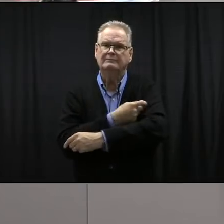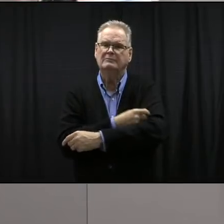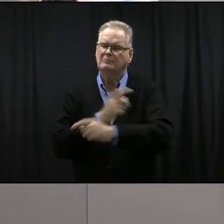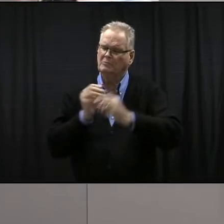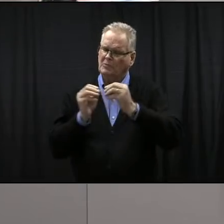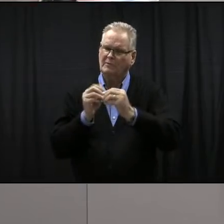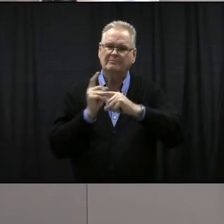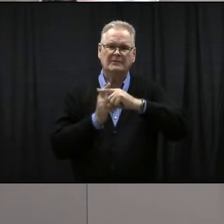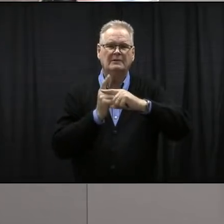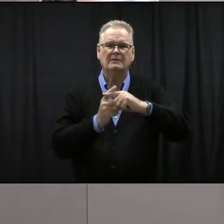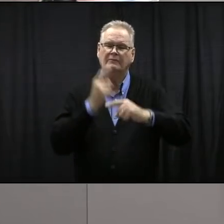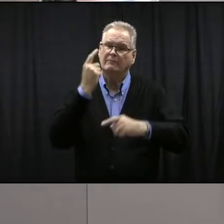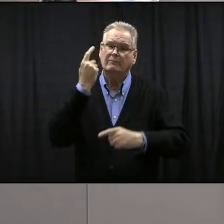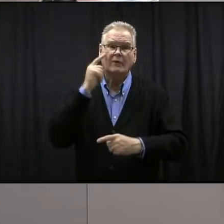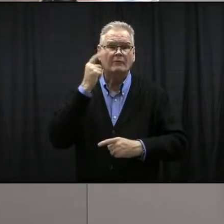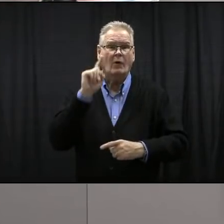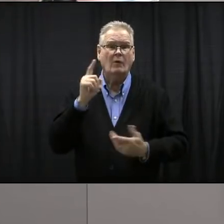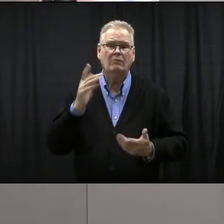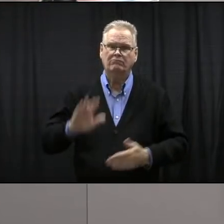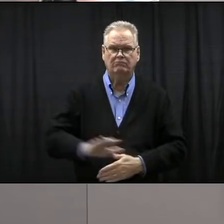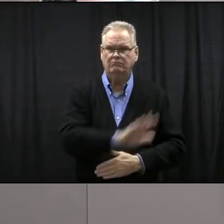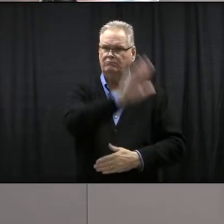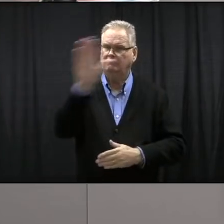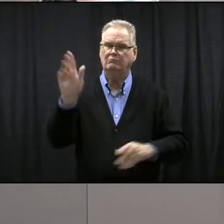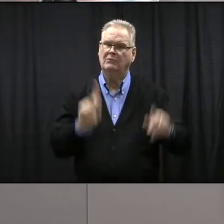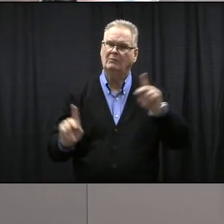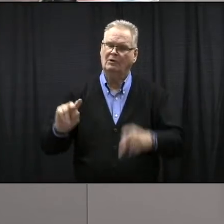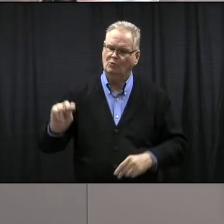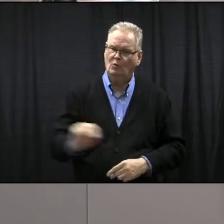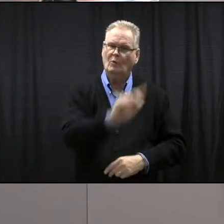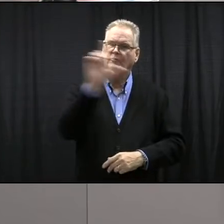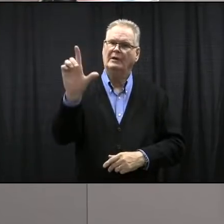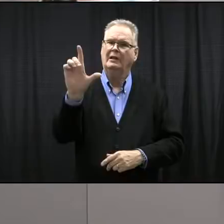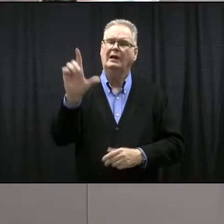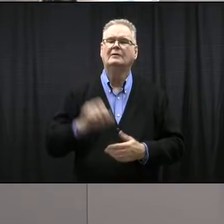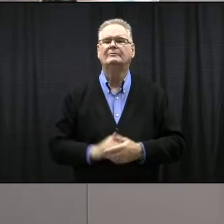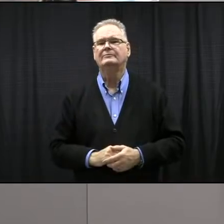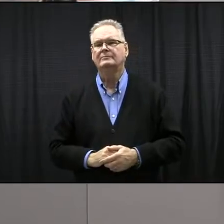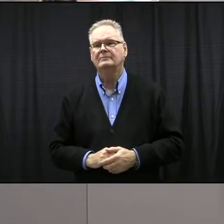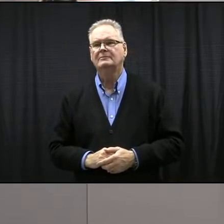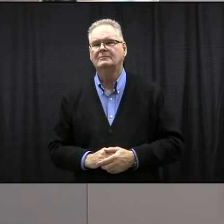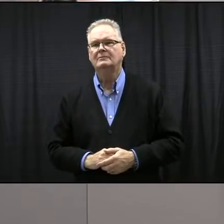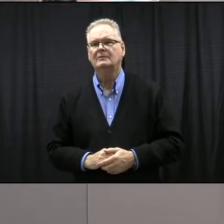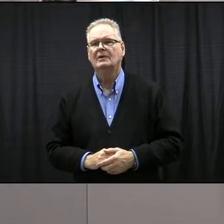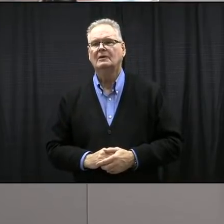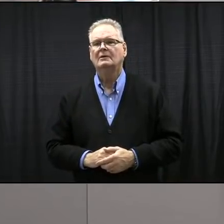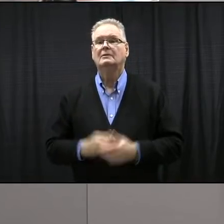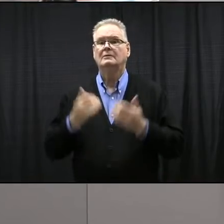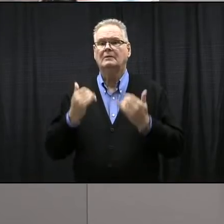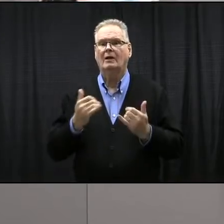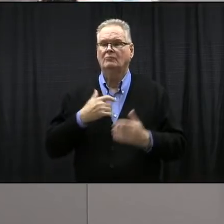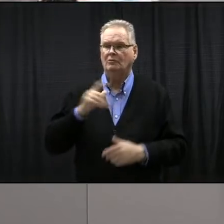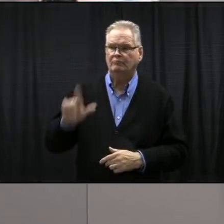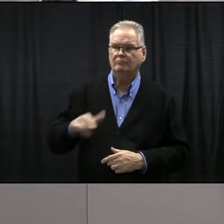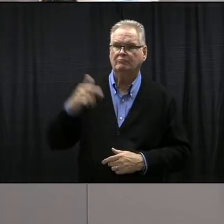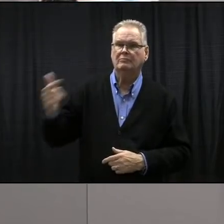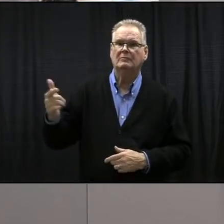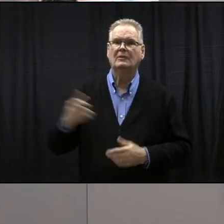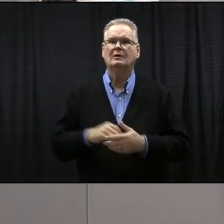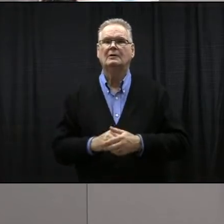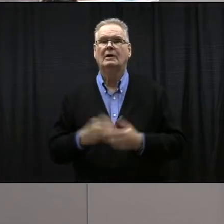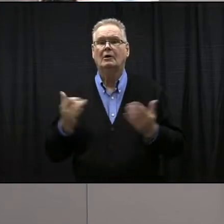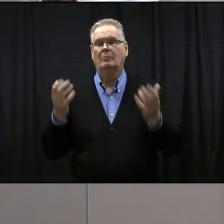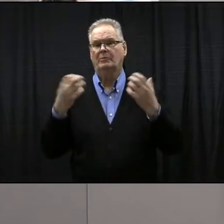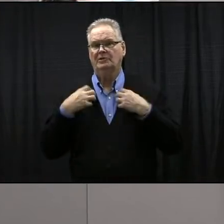Thank you very much, Dr. Fitzgerald. Some months ago, we started talking about life with COVID rather